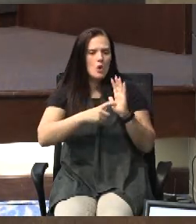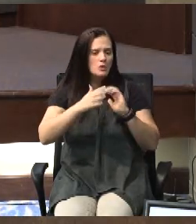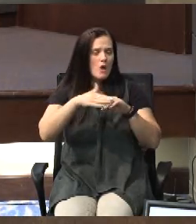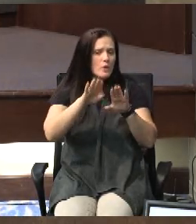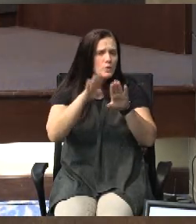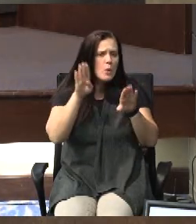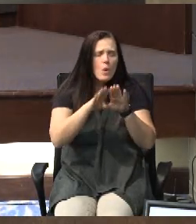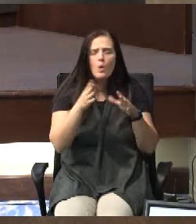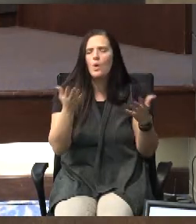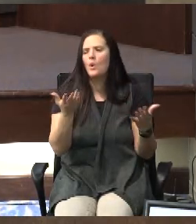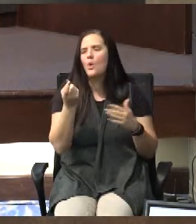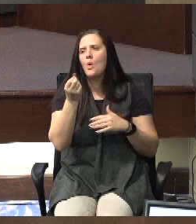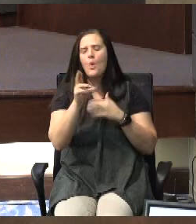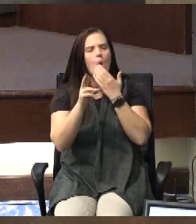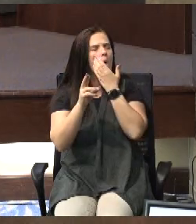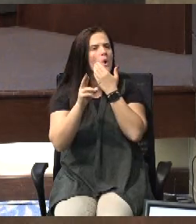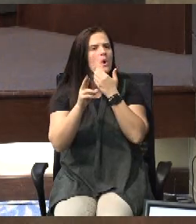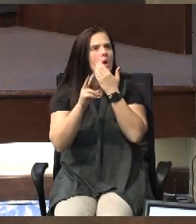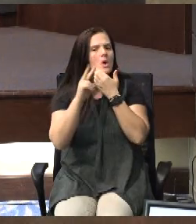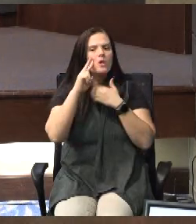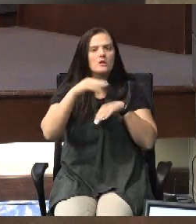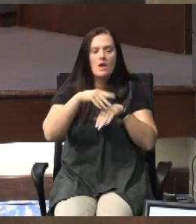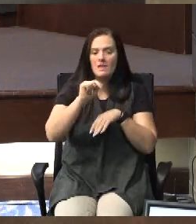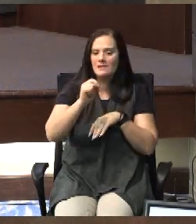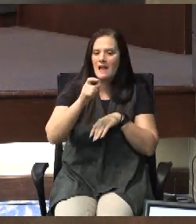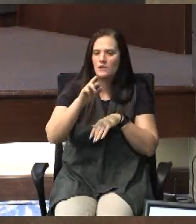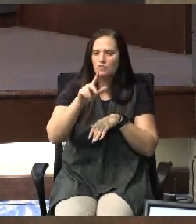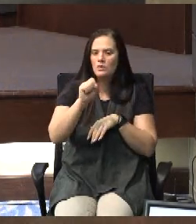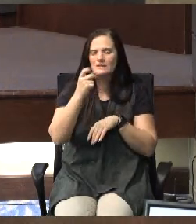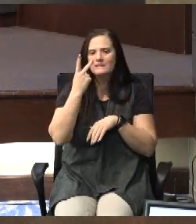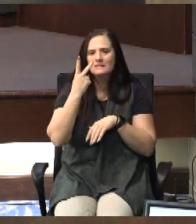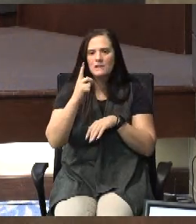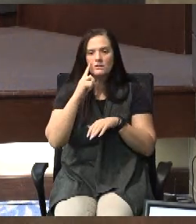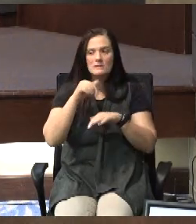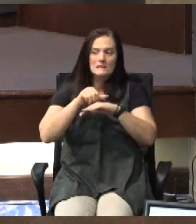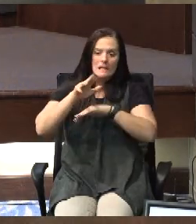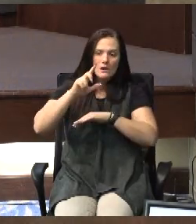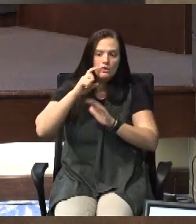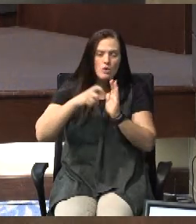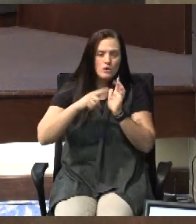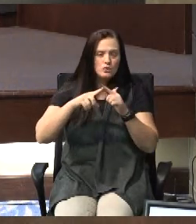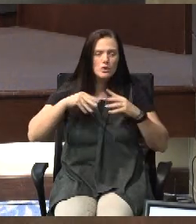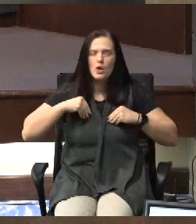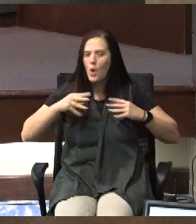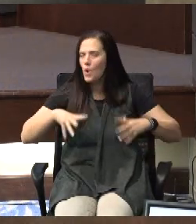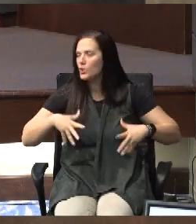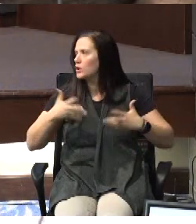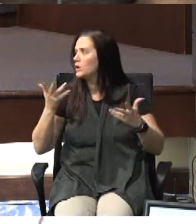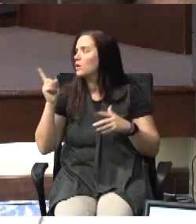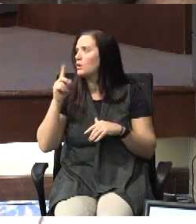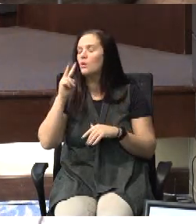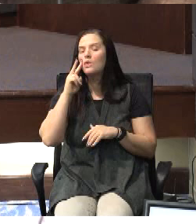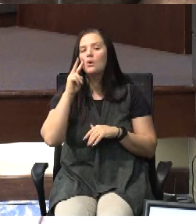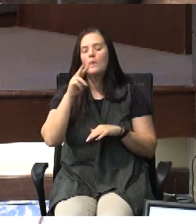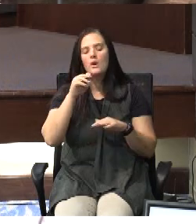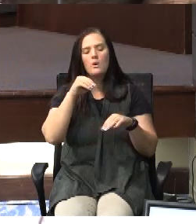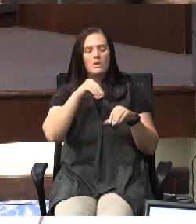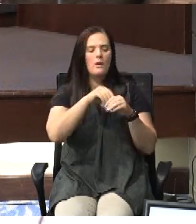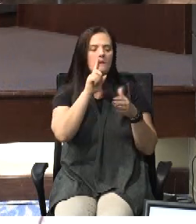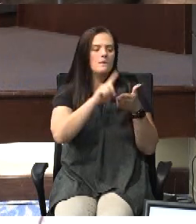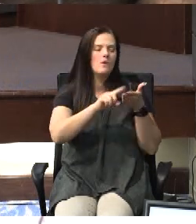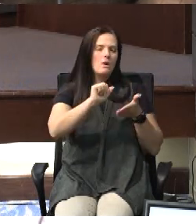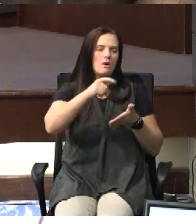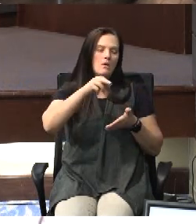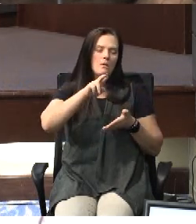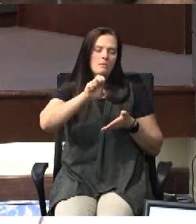up on the tax rolls to see and send a notice to the owner? Yeah, we look on the appraisal district for